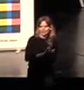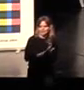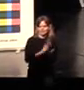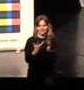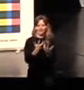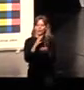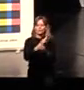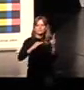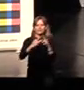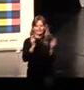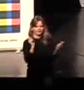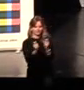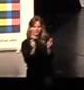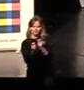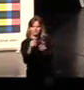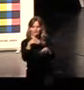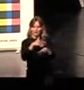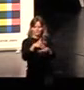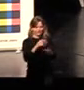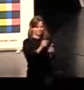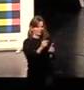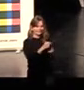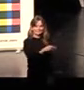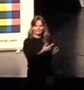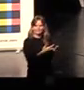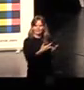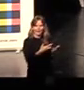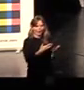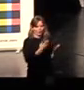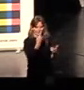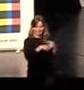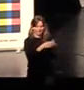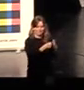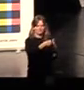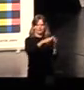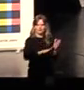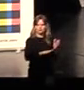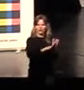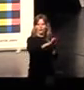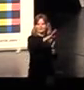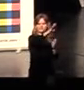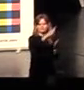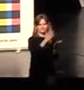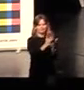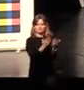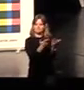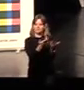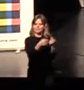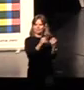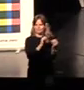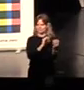op changes dat hij perfect het de rise of populism er zijn vorm of criticism doe die excisting